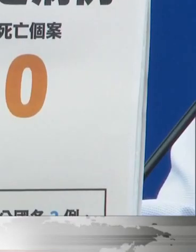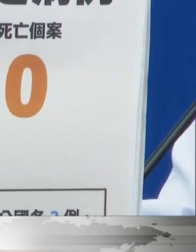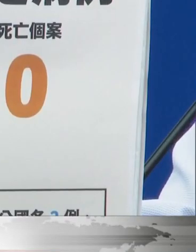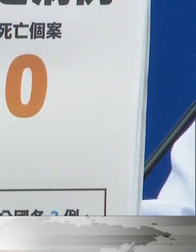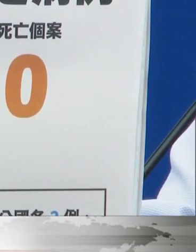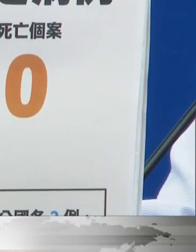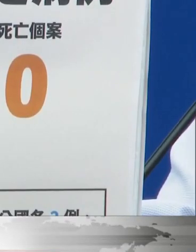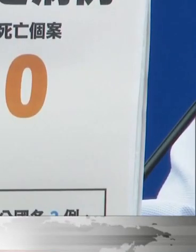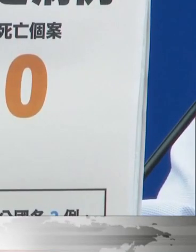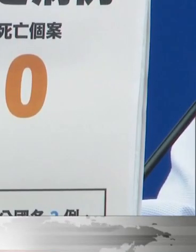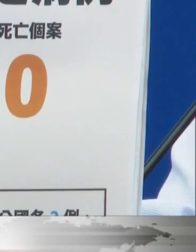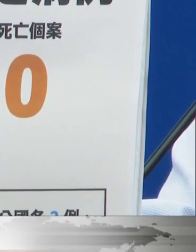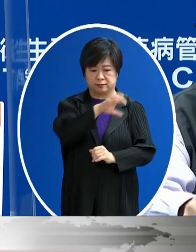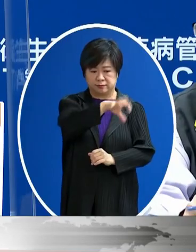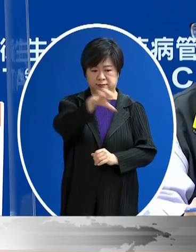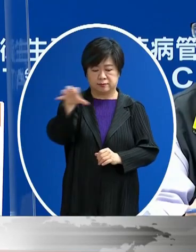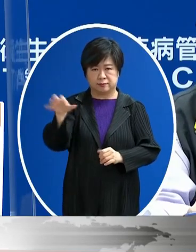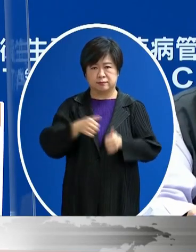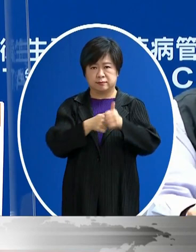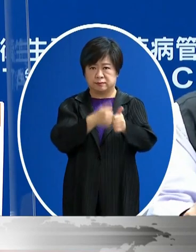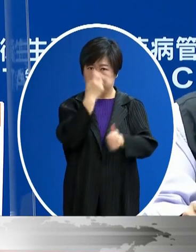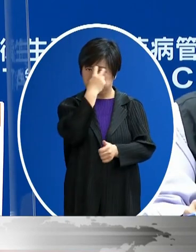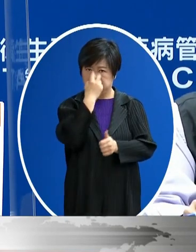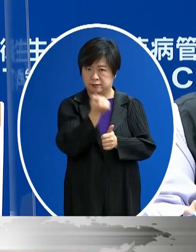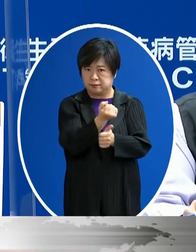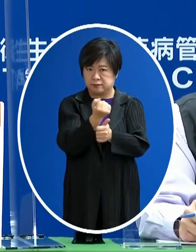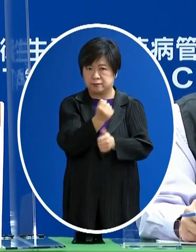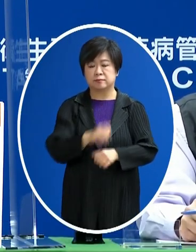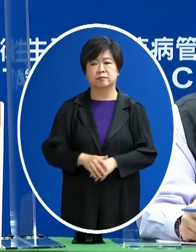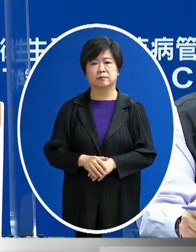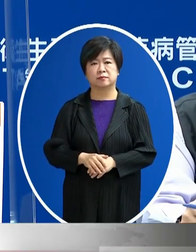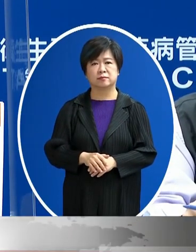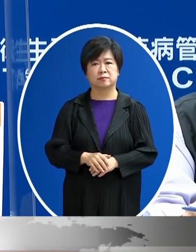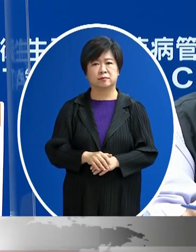airport now involves 8 people.